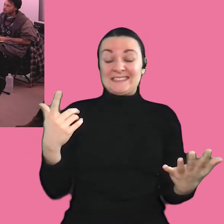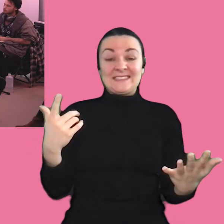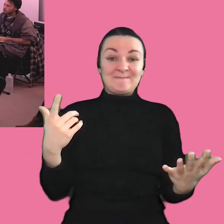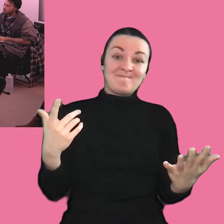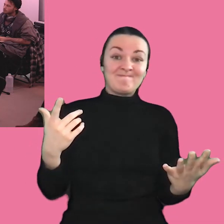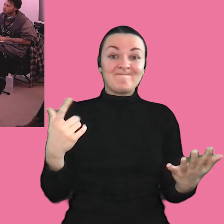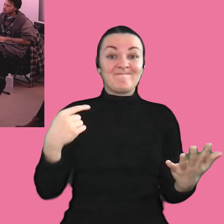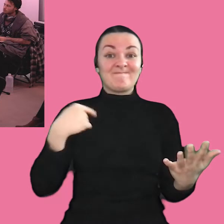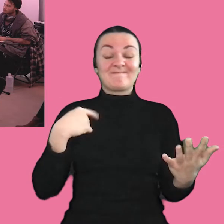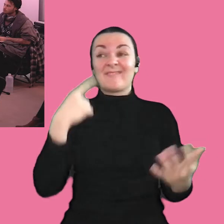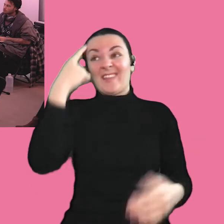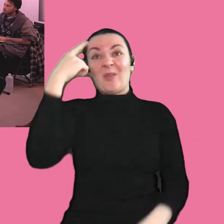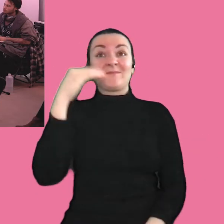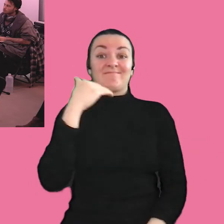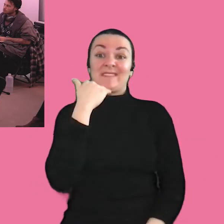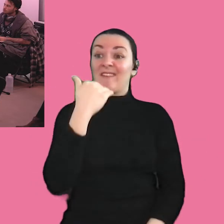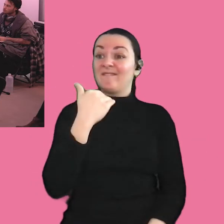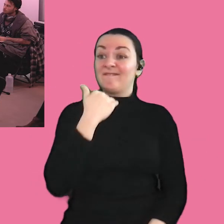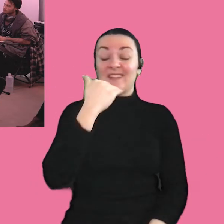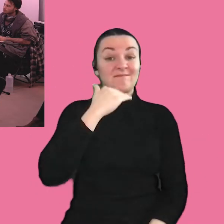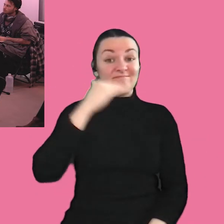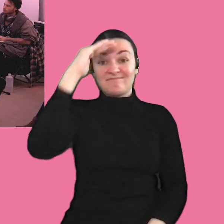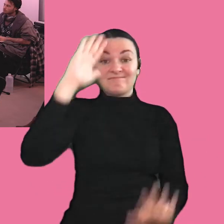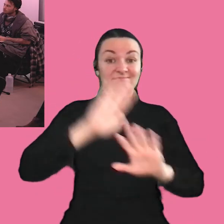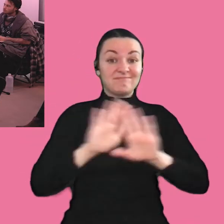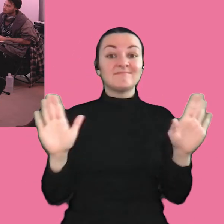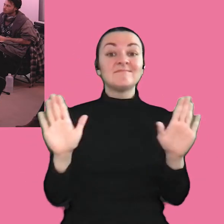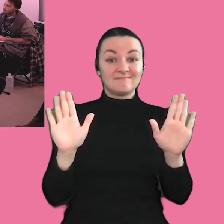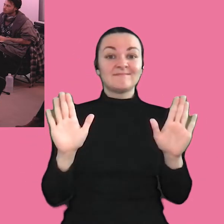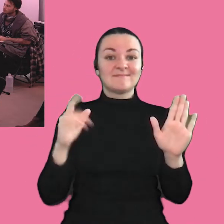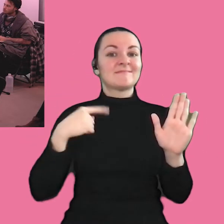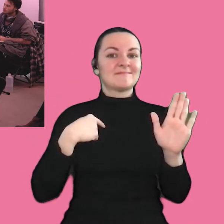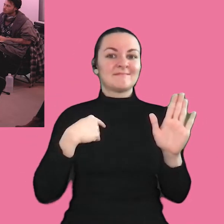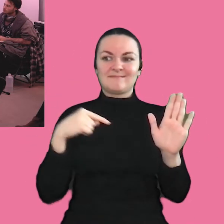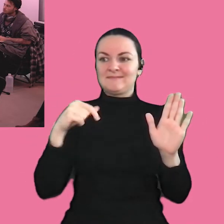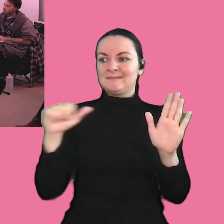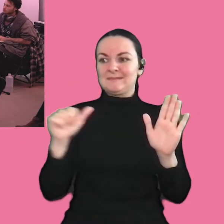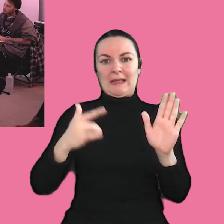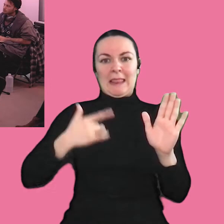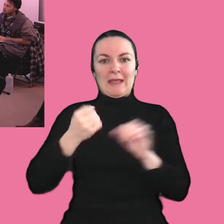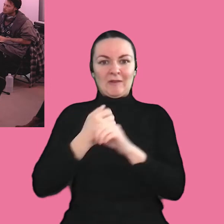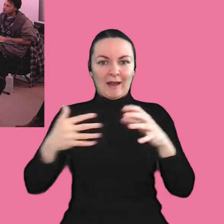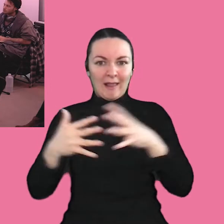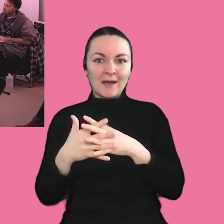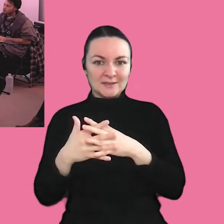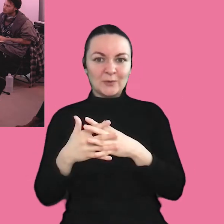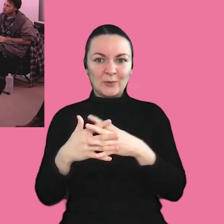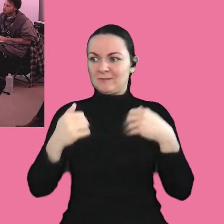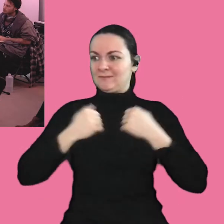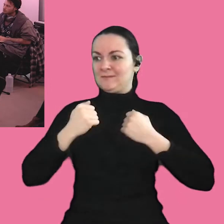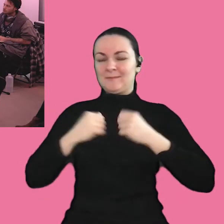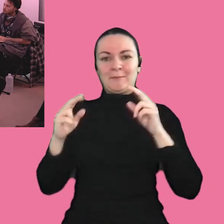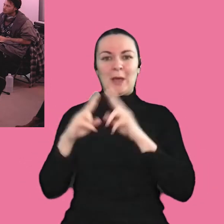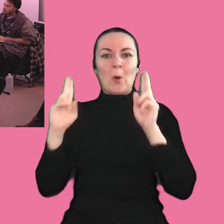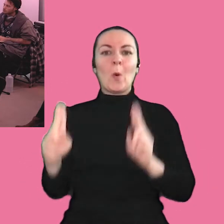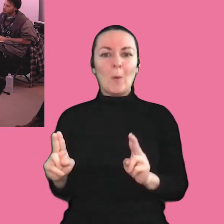to do, and I thought enough is enough. Like, I'm supposedly live in Glasgow, so